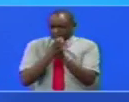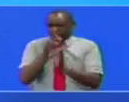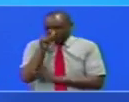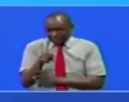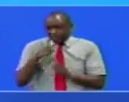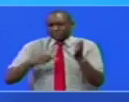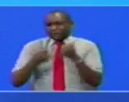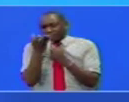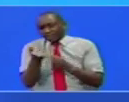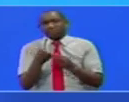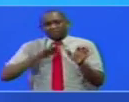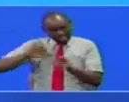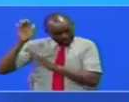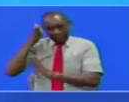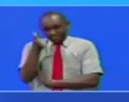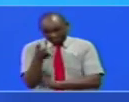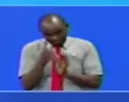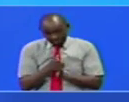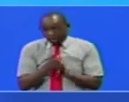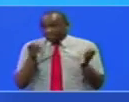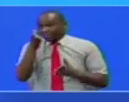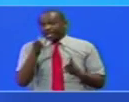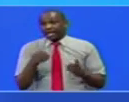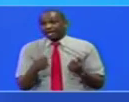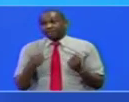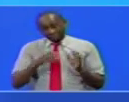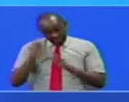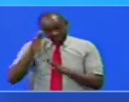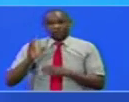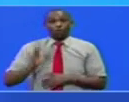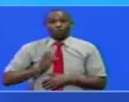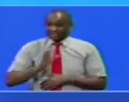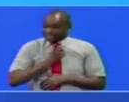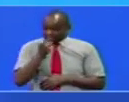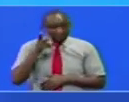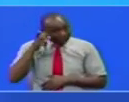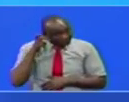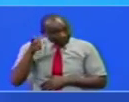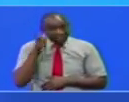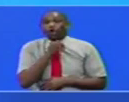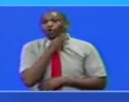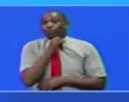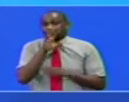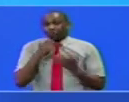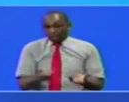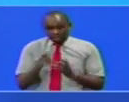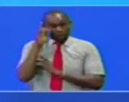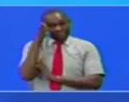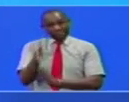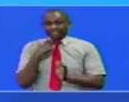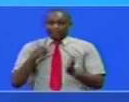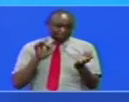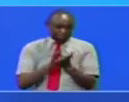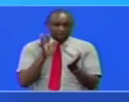the proceedings in Parliament, where the Parliamentary Committee is hearing a petition to oust the